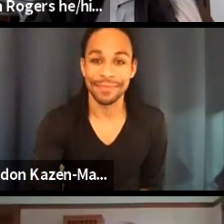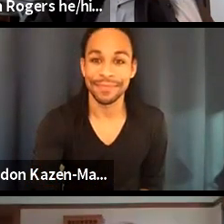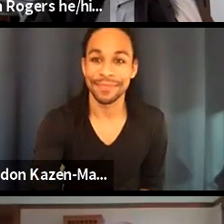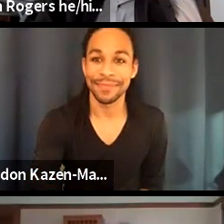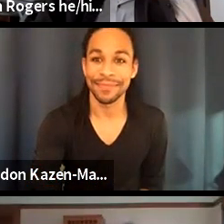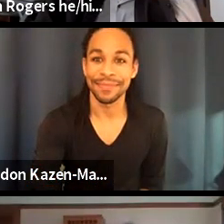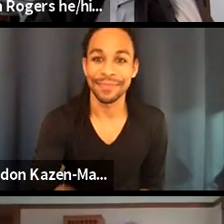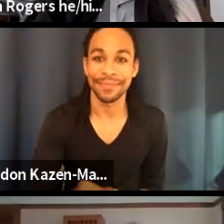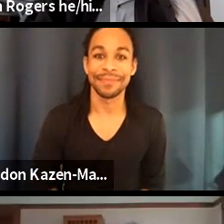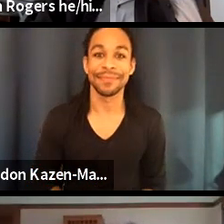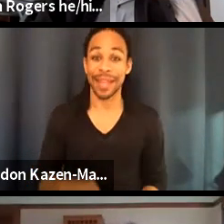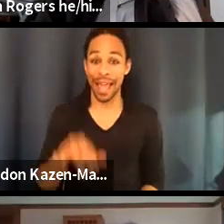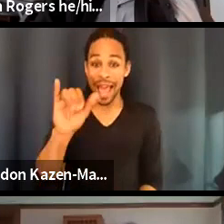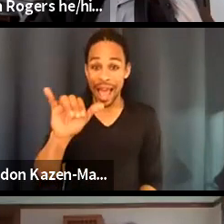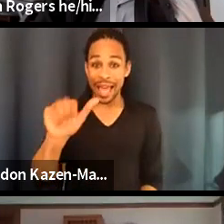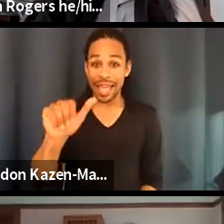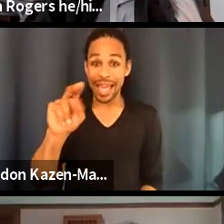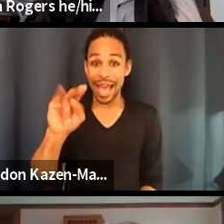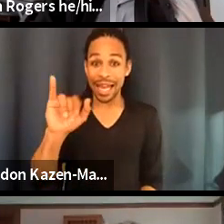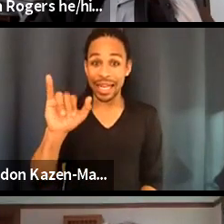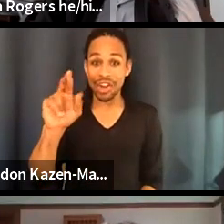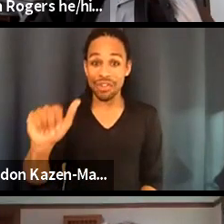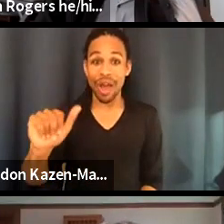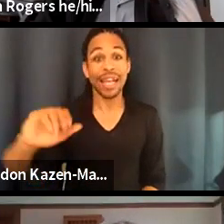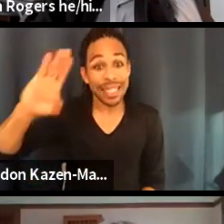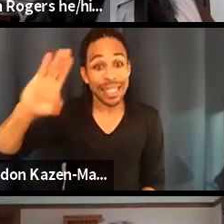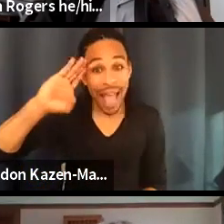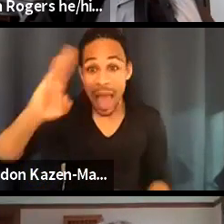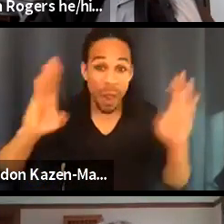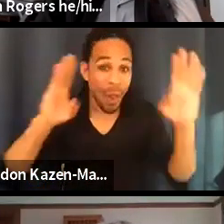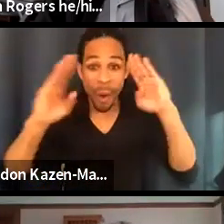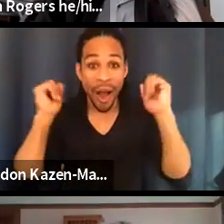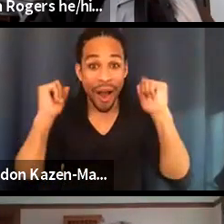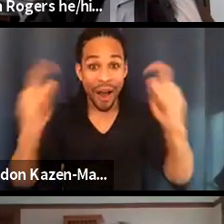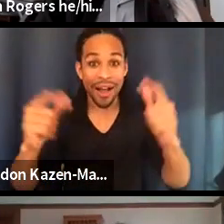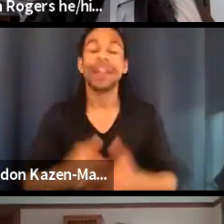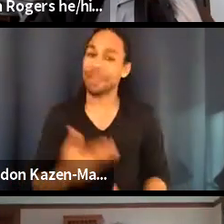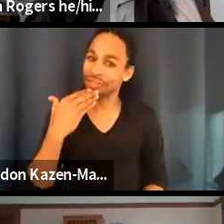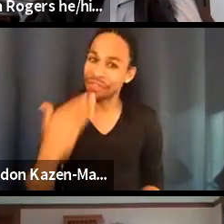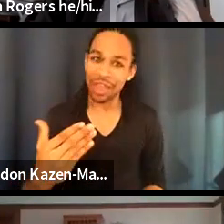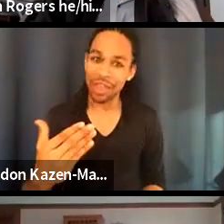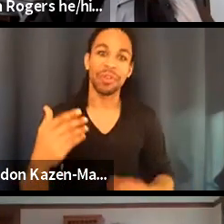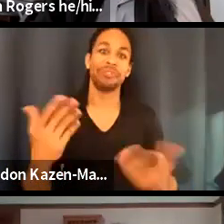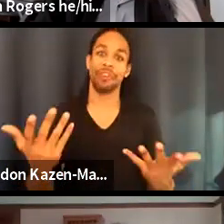Hi, all. Thank you so much for being here and sharing time with us.